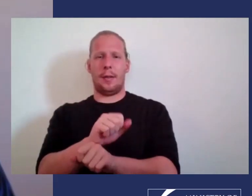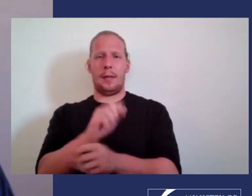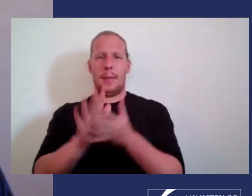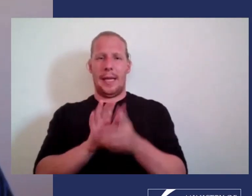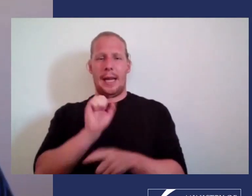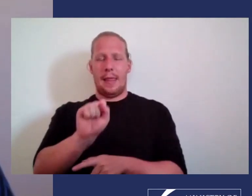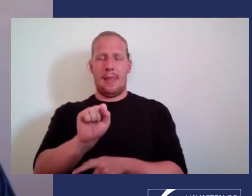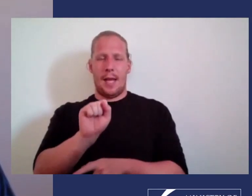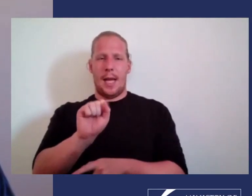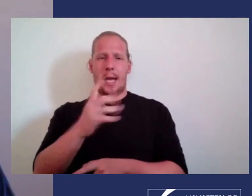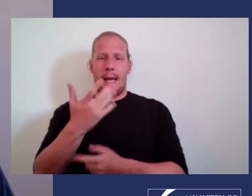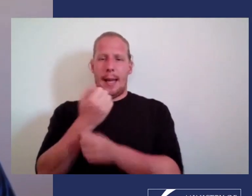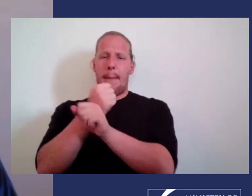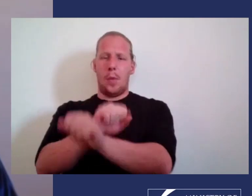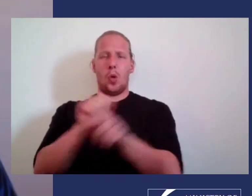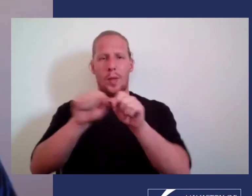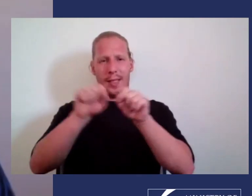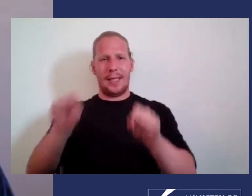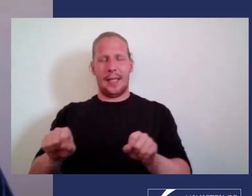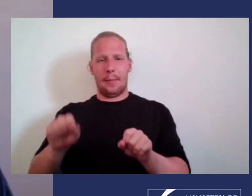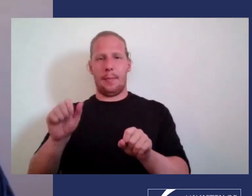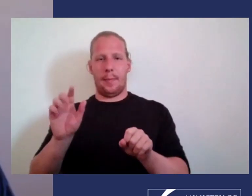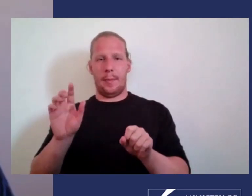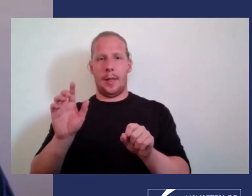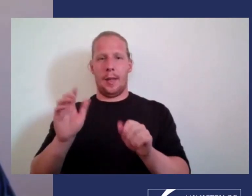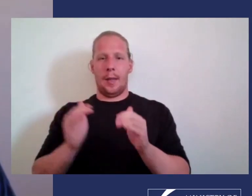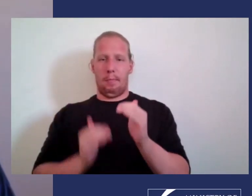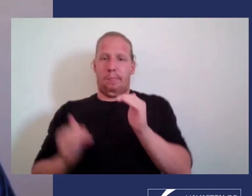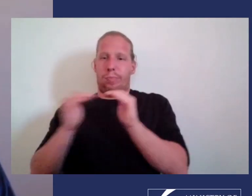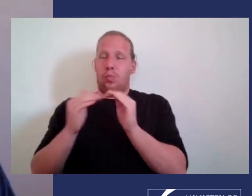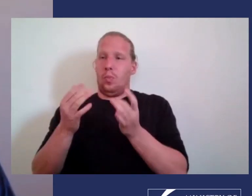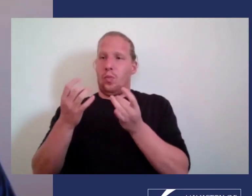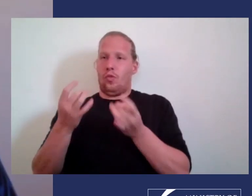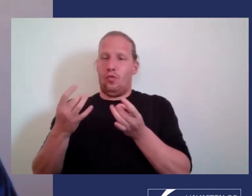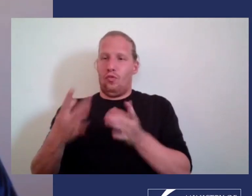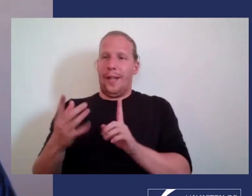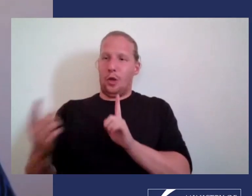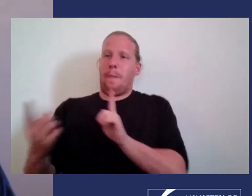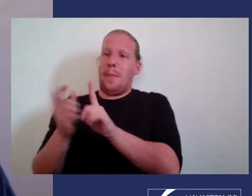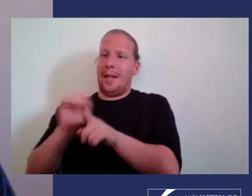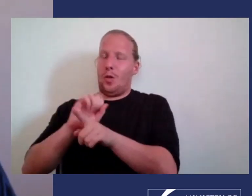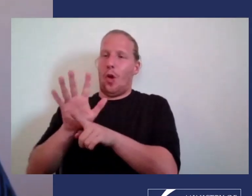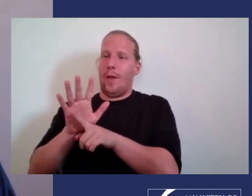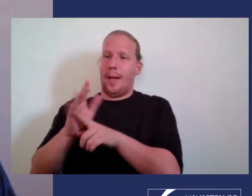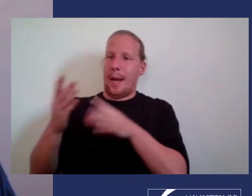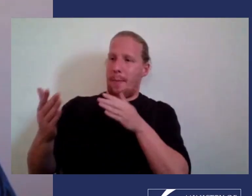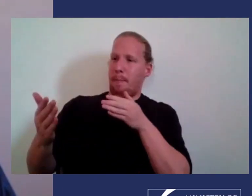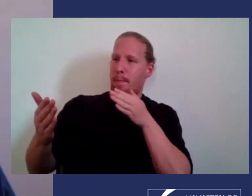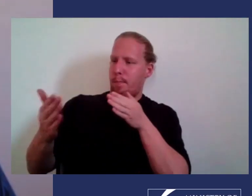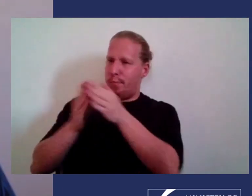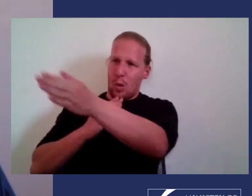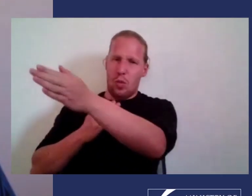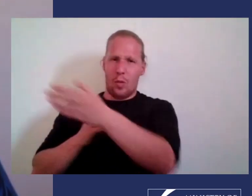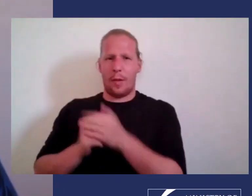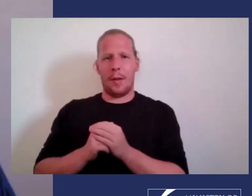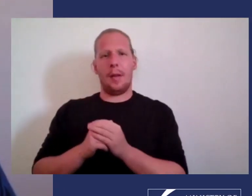already primed and ready to meet COVID at the door and knock it over, so that hopefully your kids don't even